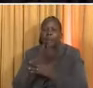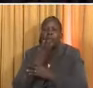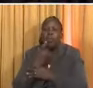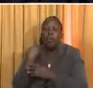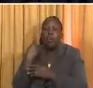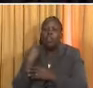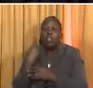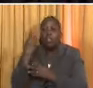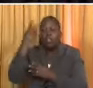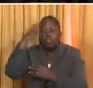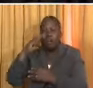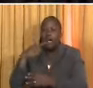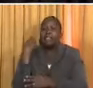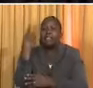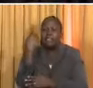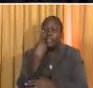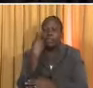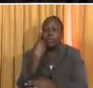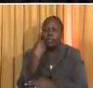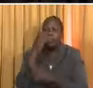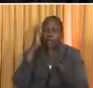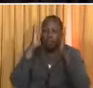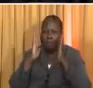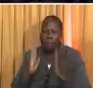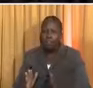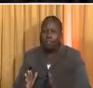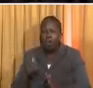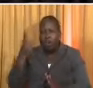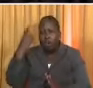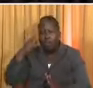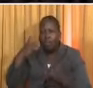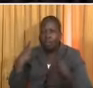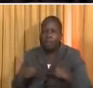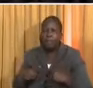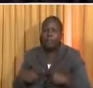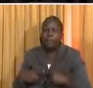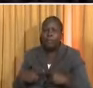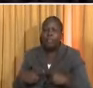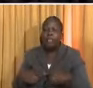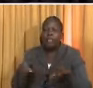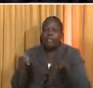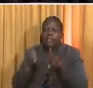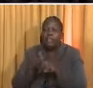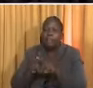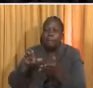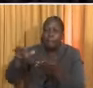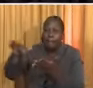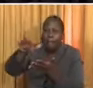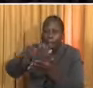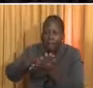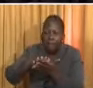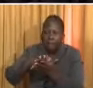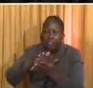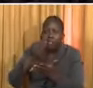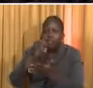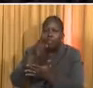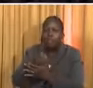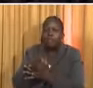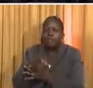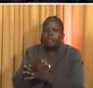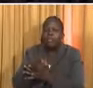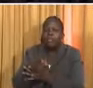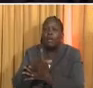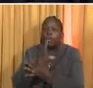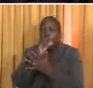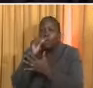single criterion, the population quota, as the basis for delimitation. It went